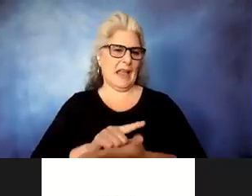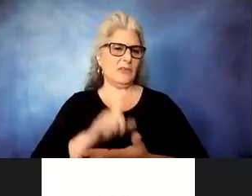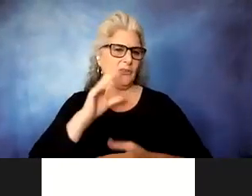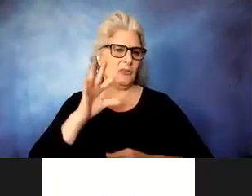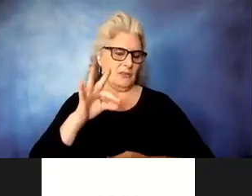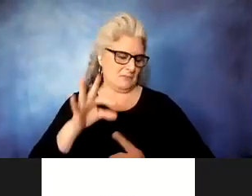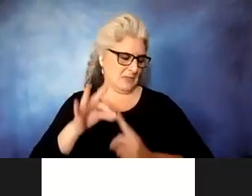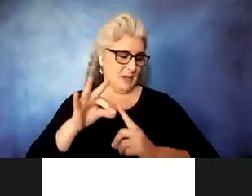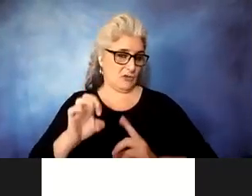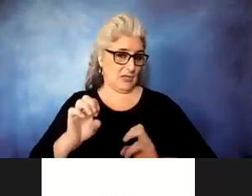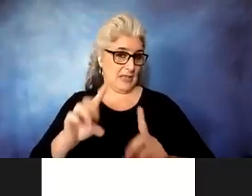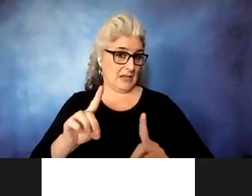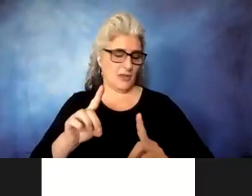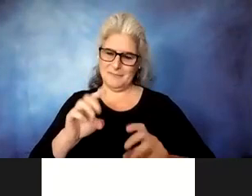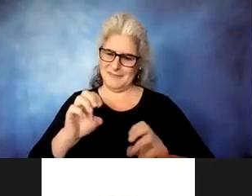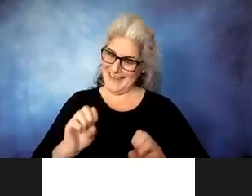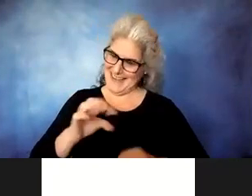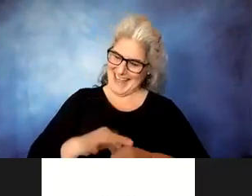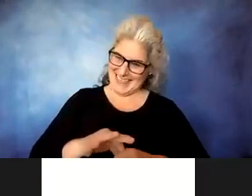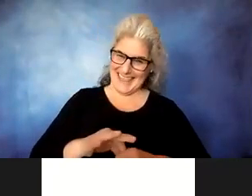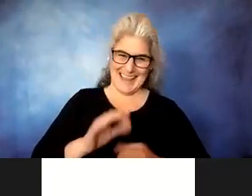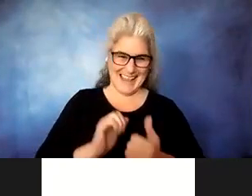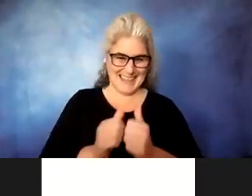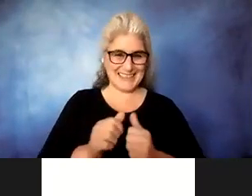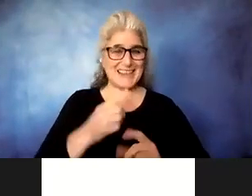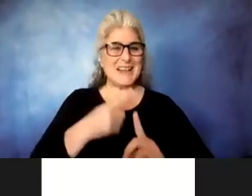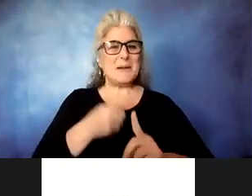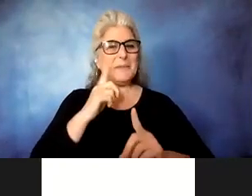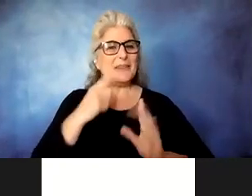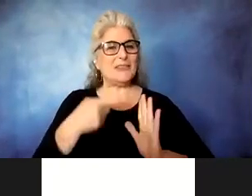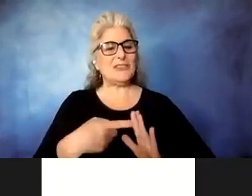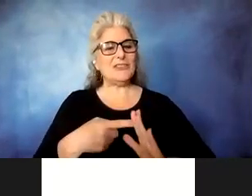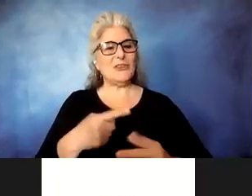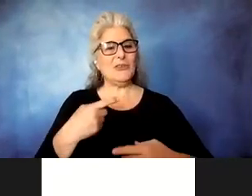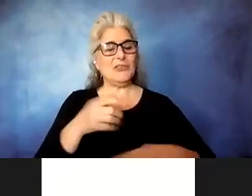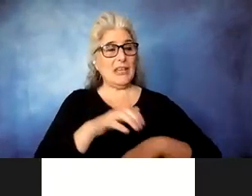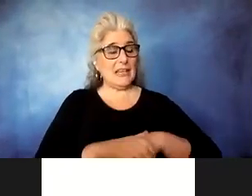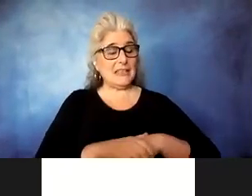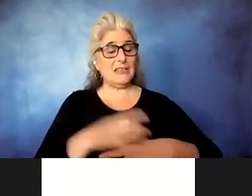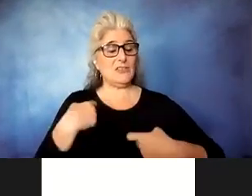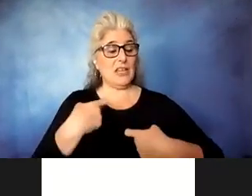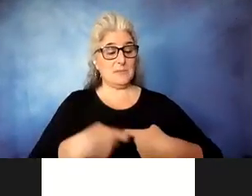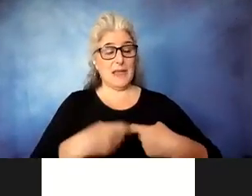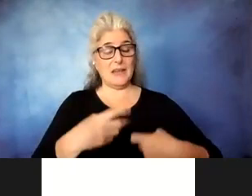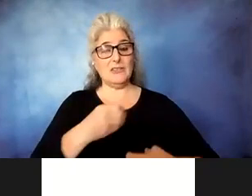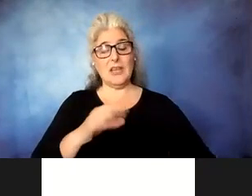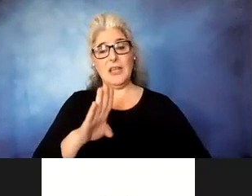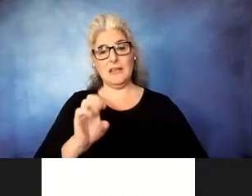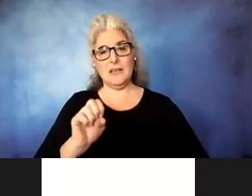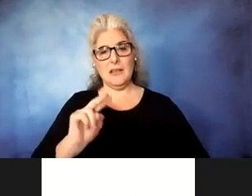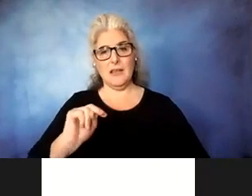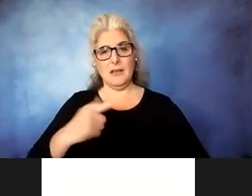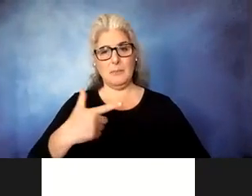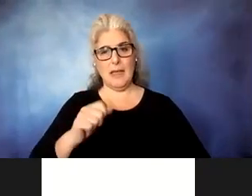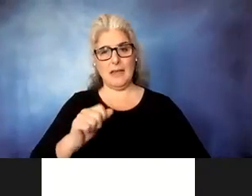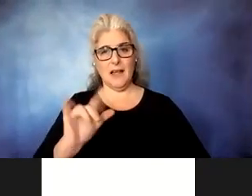actual ballot, and it also shows English, Spanish, and Bengali. I always point this out here that the languages that are provided